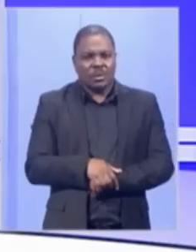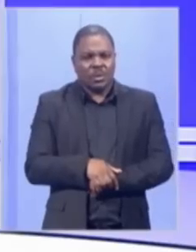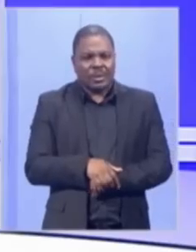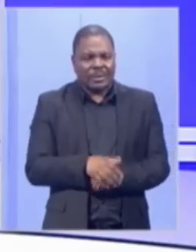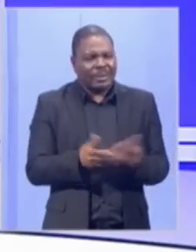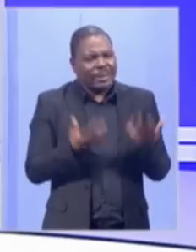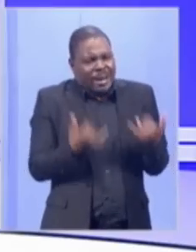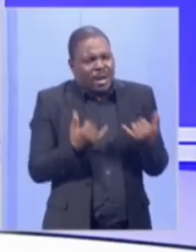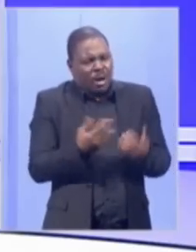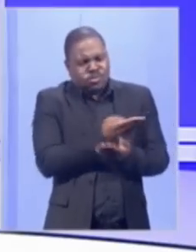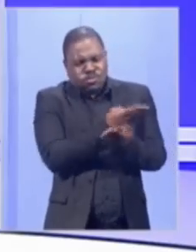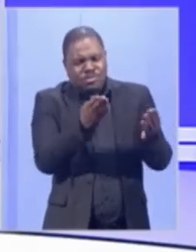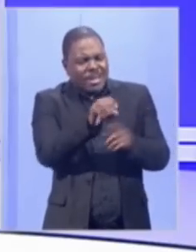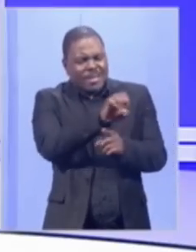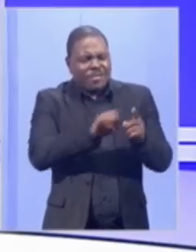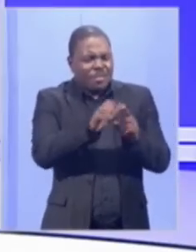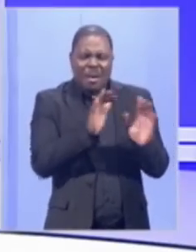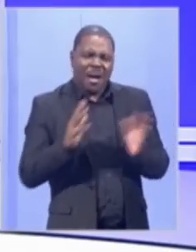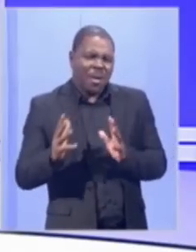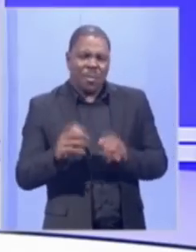bo jwang hono jwale tjena